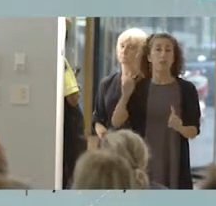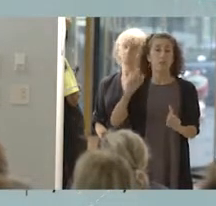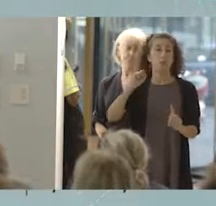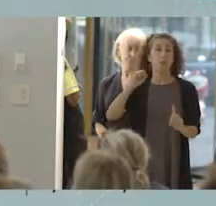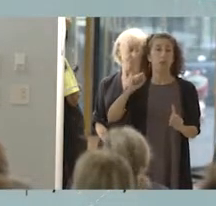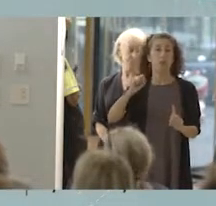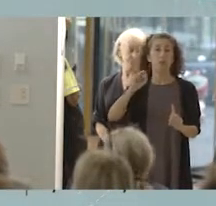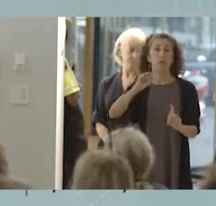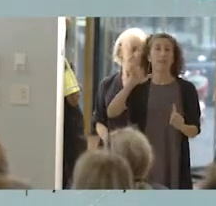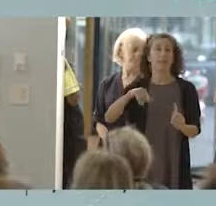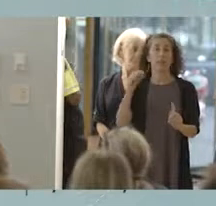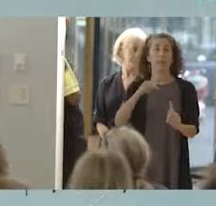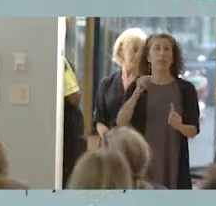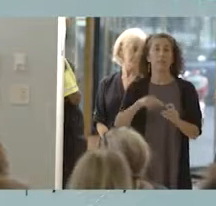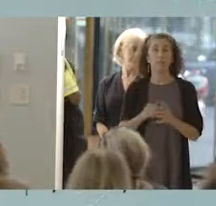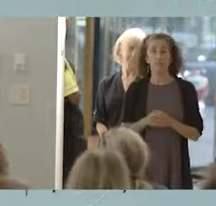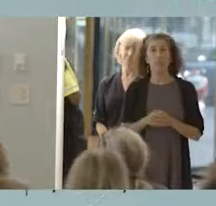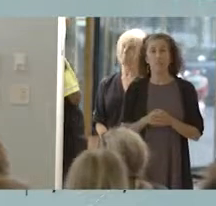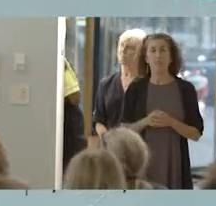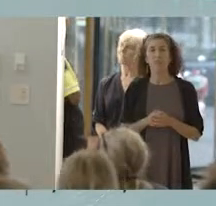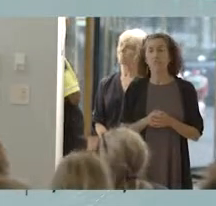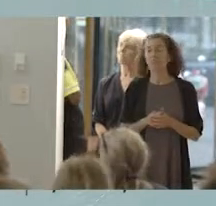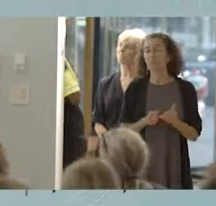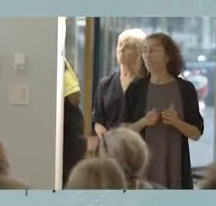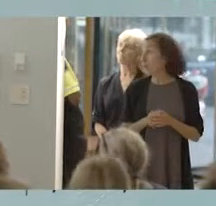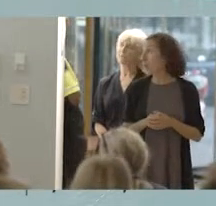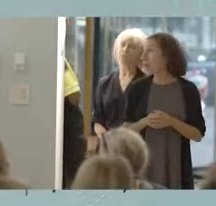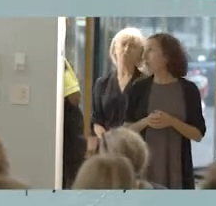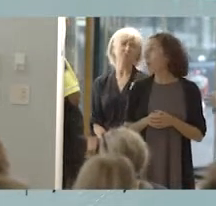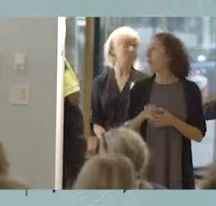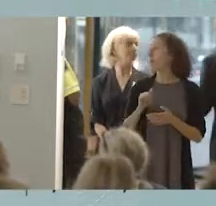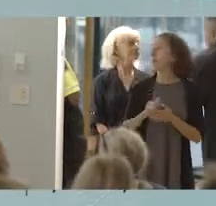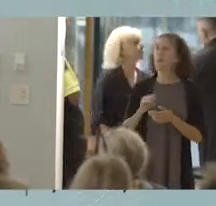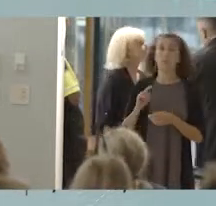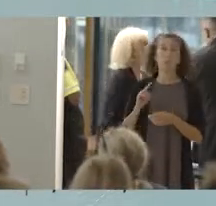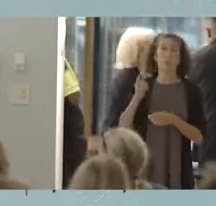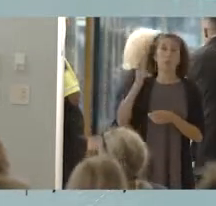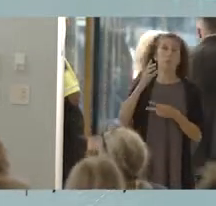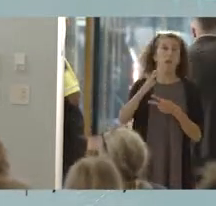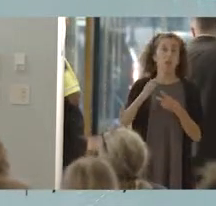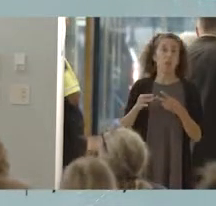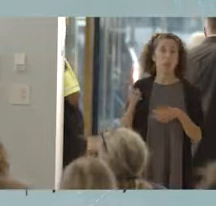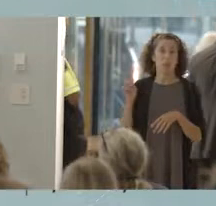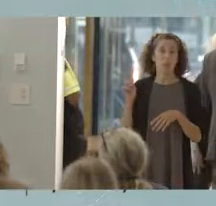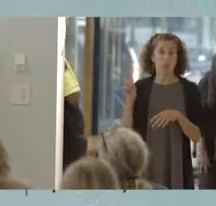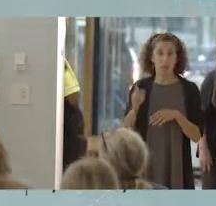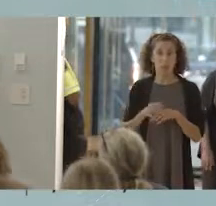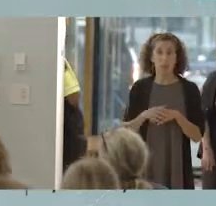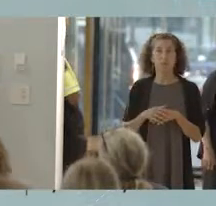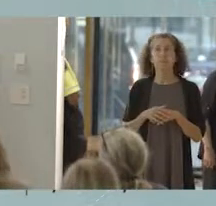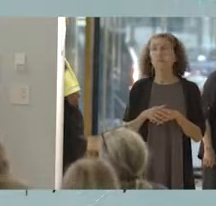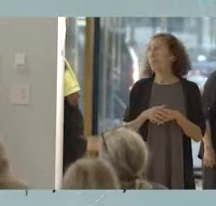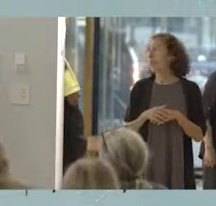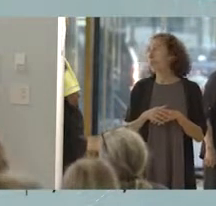through this area. And this is the first option that we're looking at for that. The reason that in this scenario, which